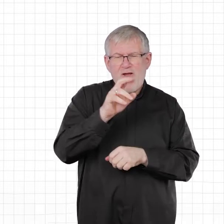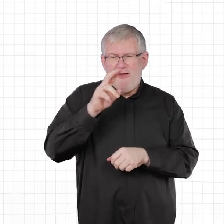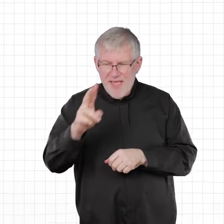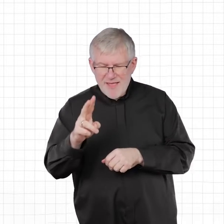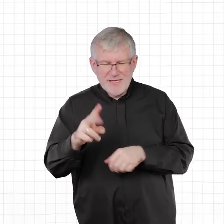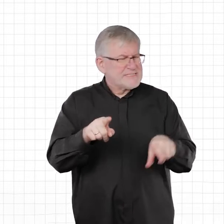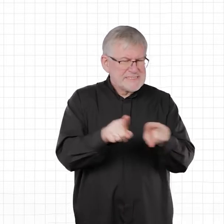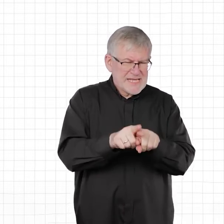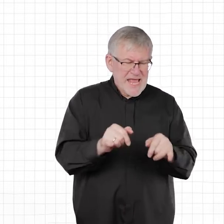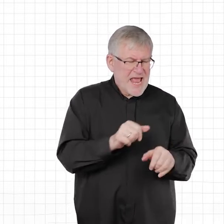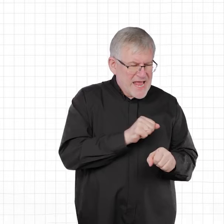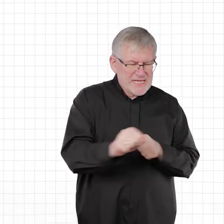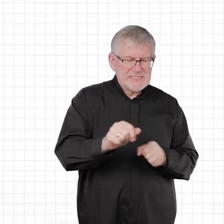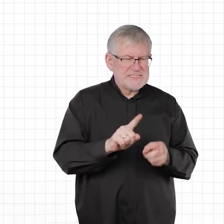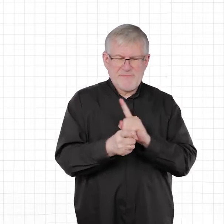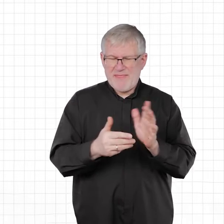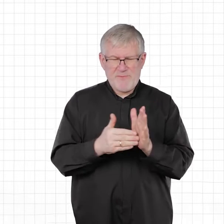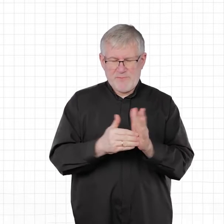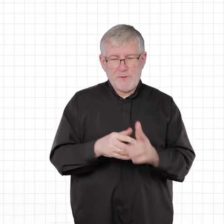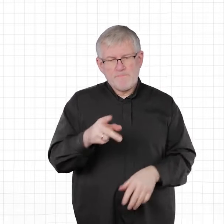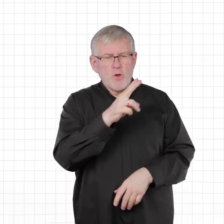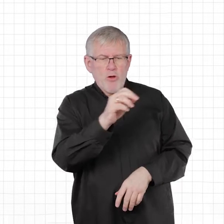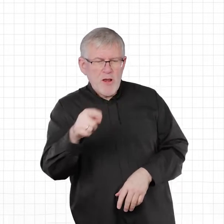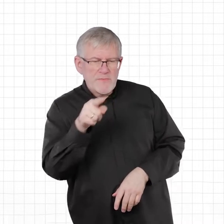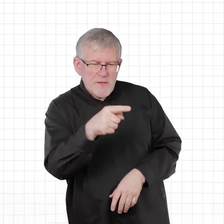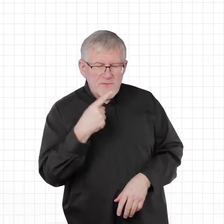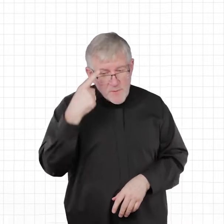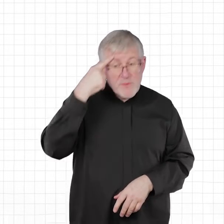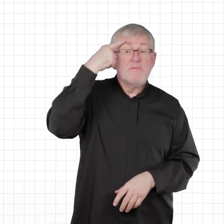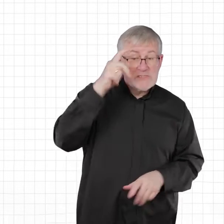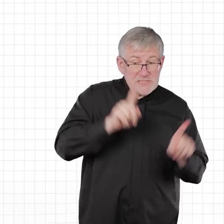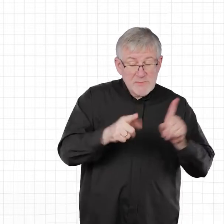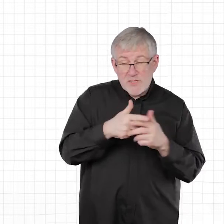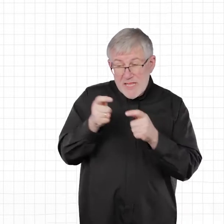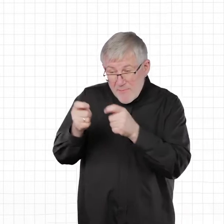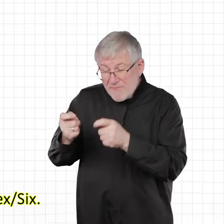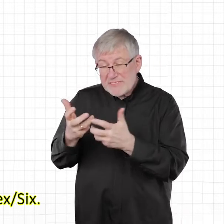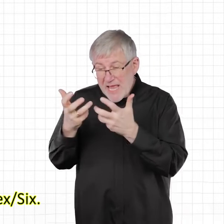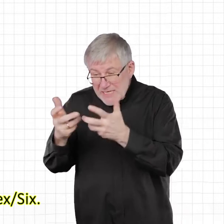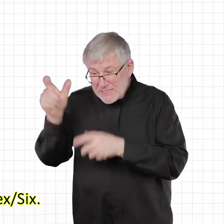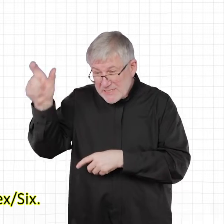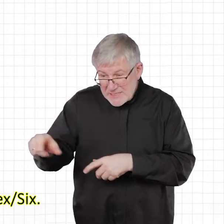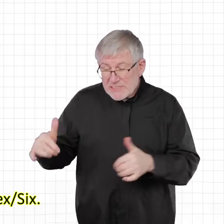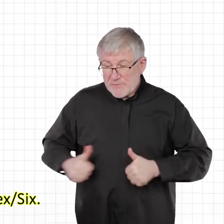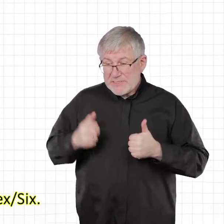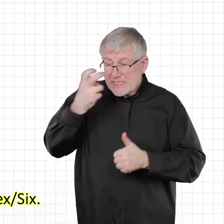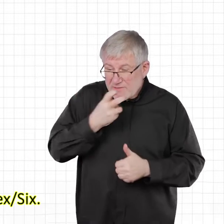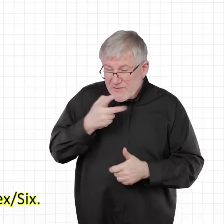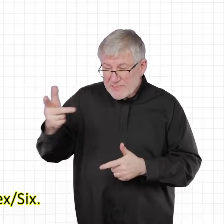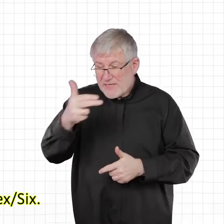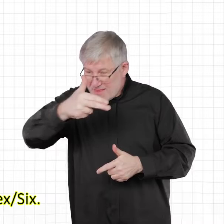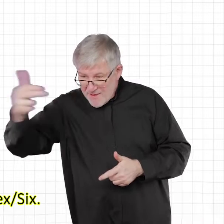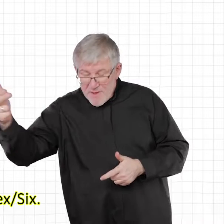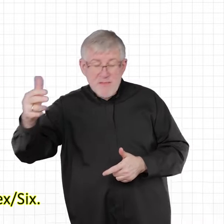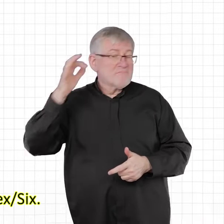them along. So sometimes it works and sometimes it doesn't. So, but we have